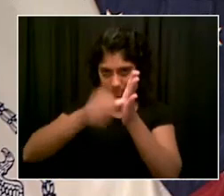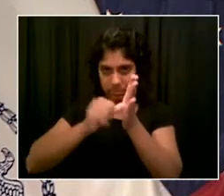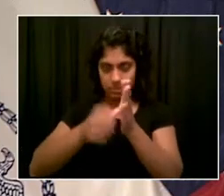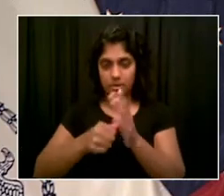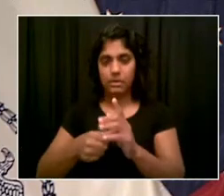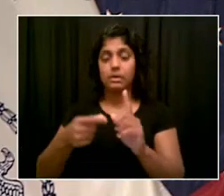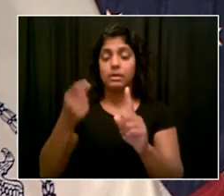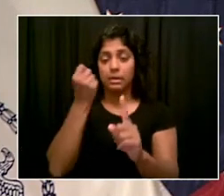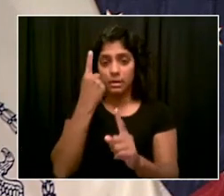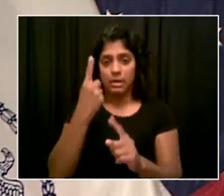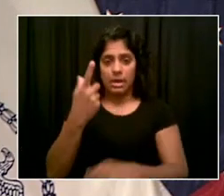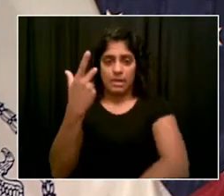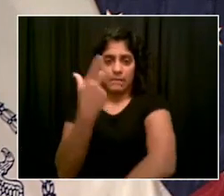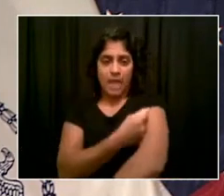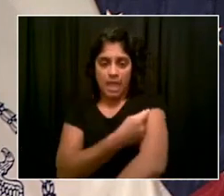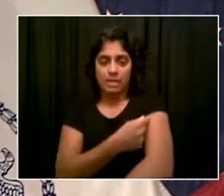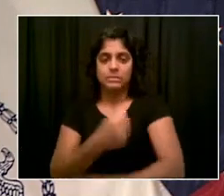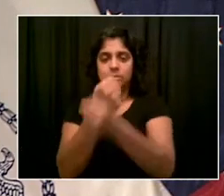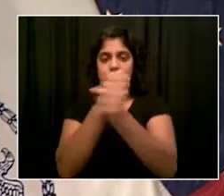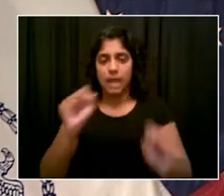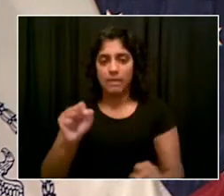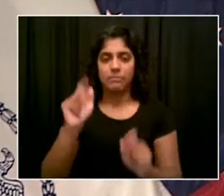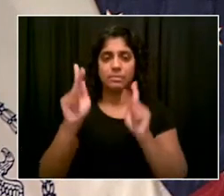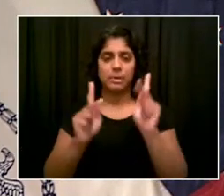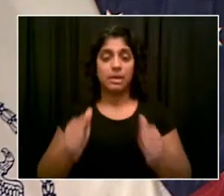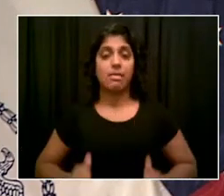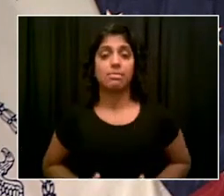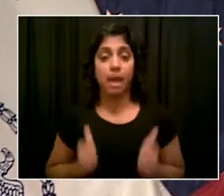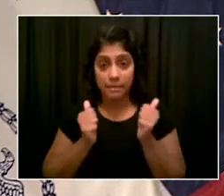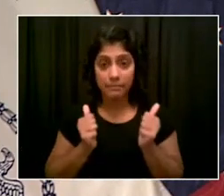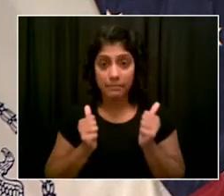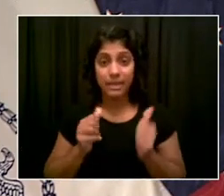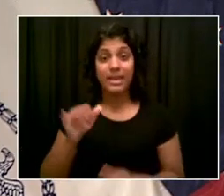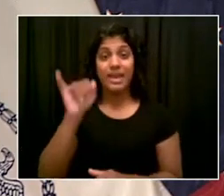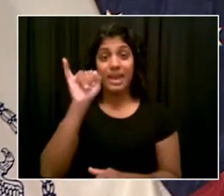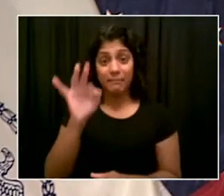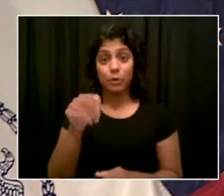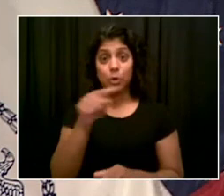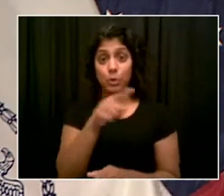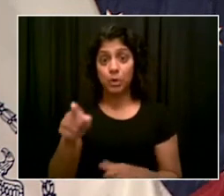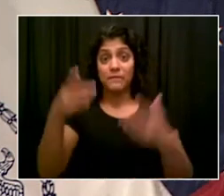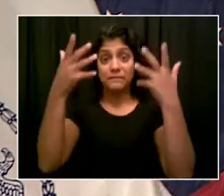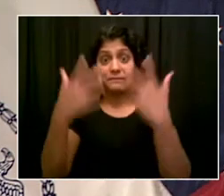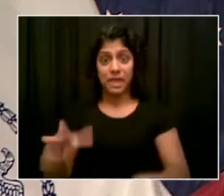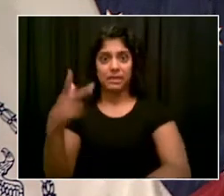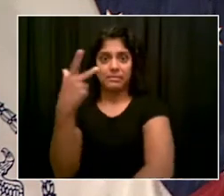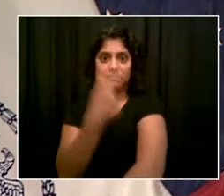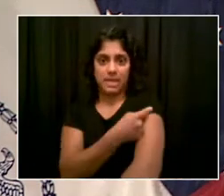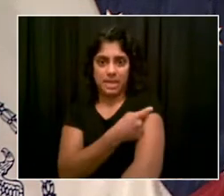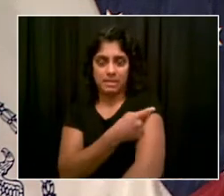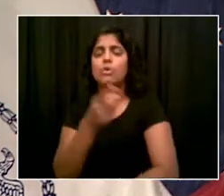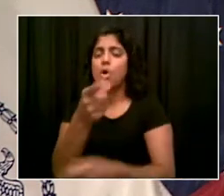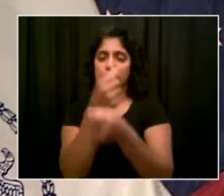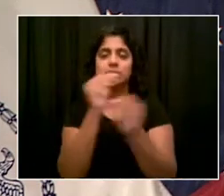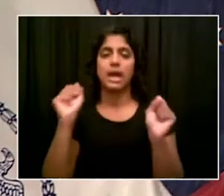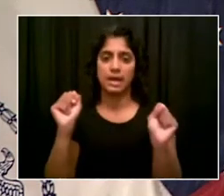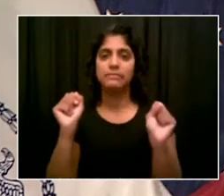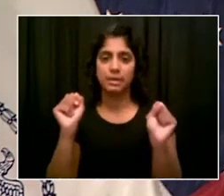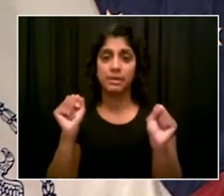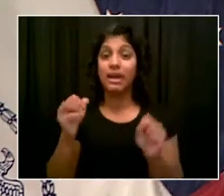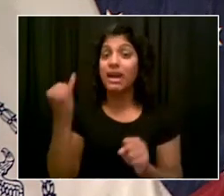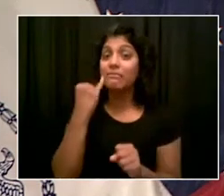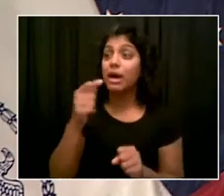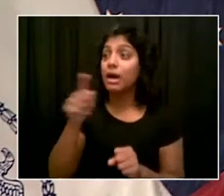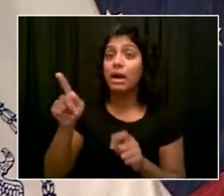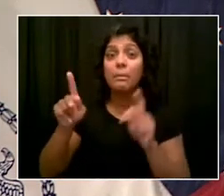breakthrough cases have been few, but also, as Dr. Choksi said, with minimal impact. This is as clear as it